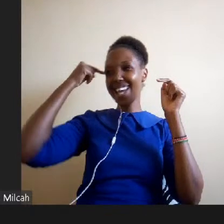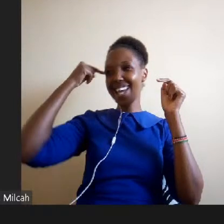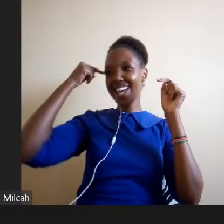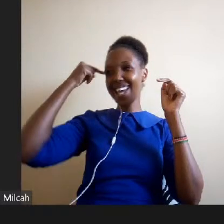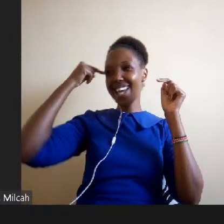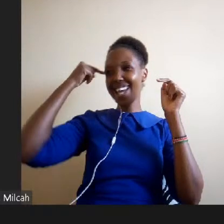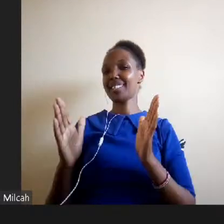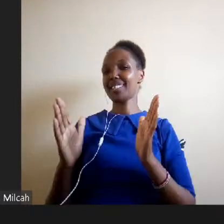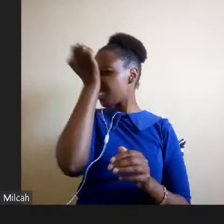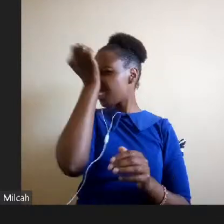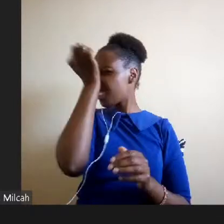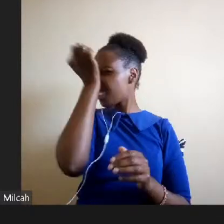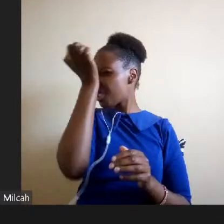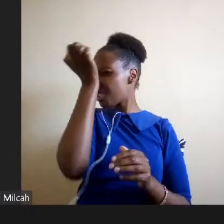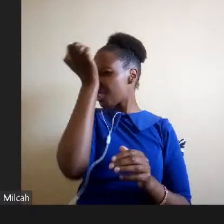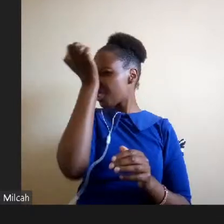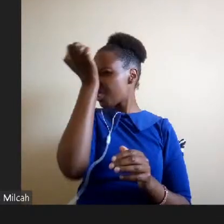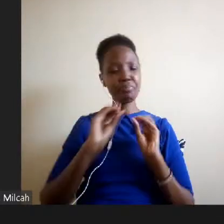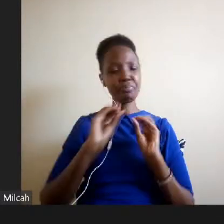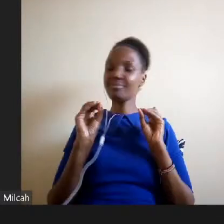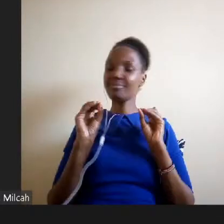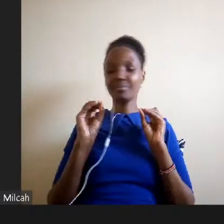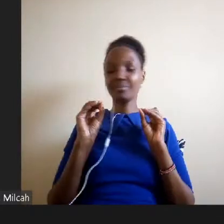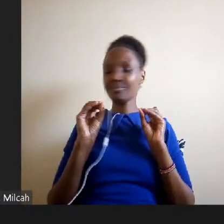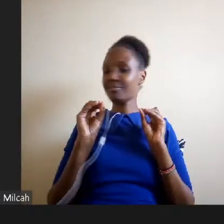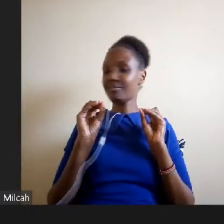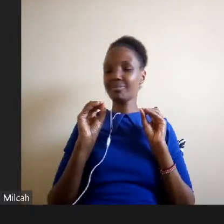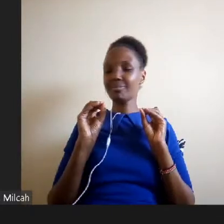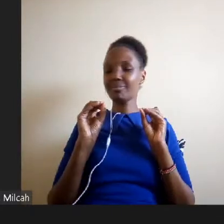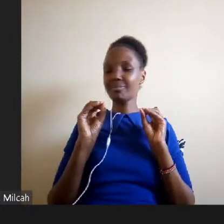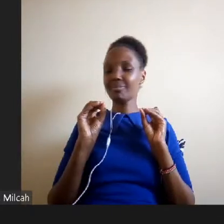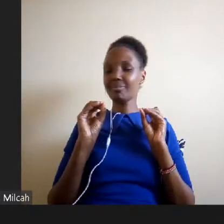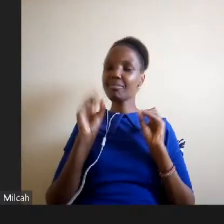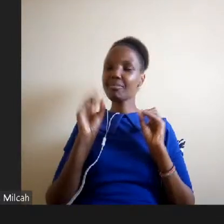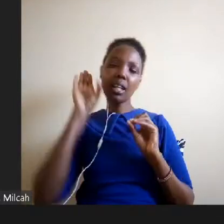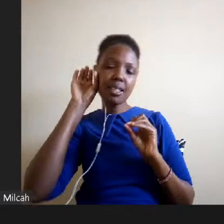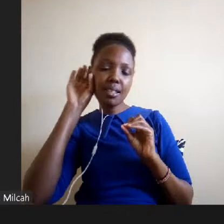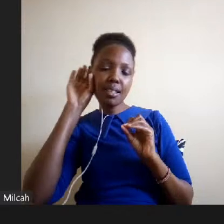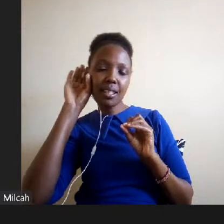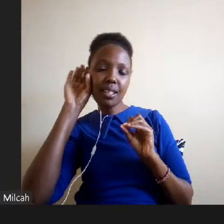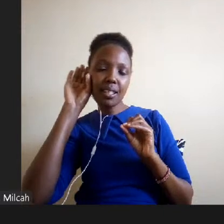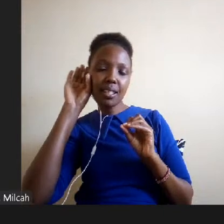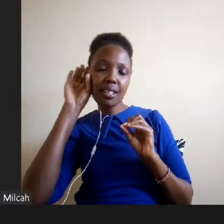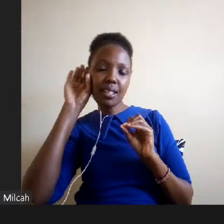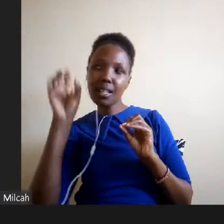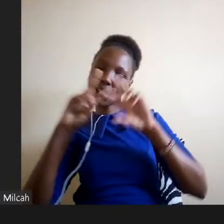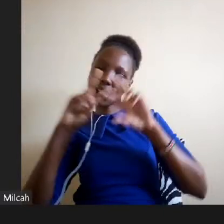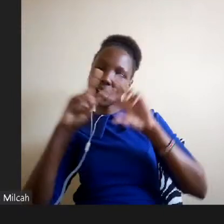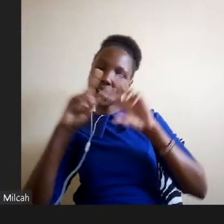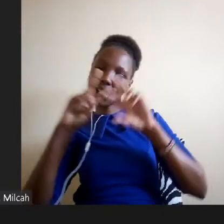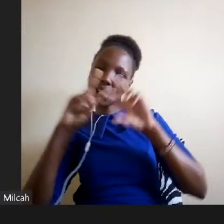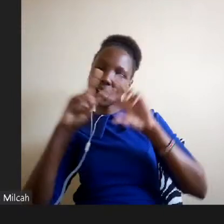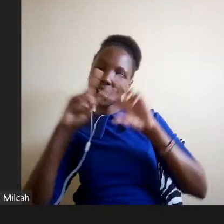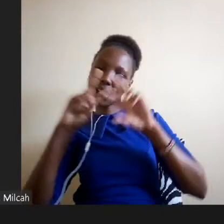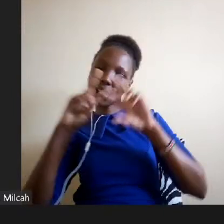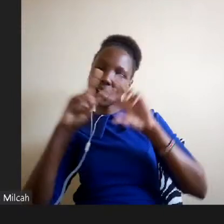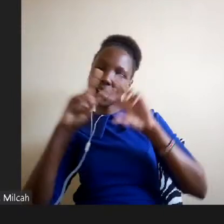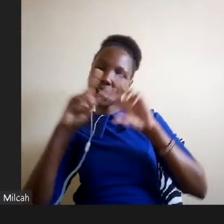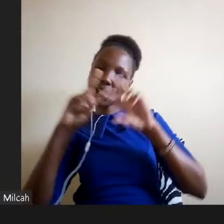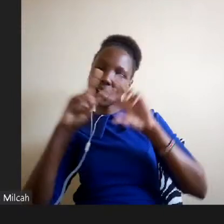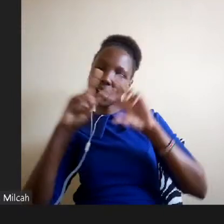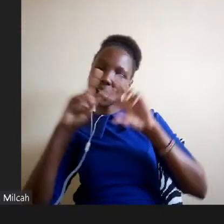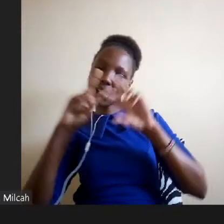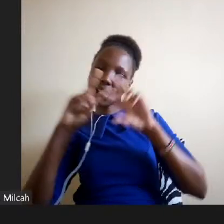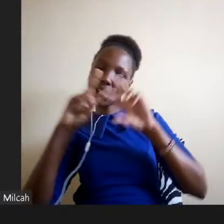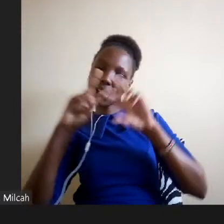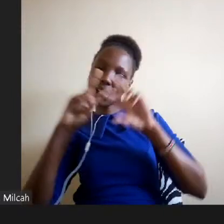ignore. When you start ignoring them and not giving them an ear, they start looking for alternatives. Remember, if you don't